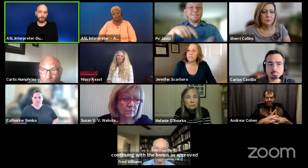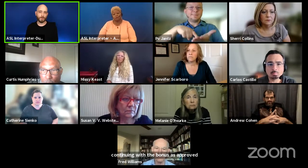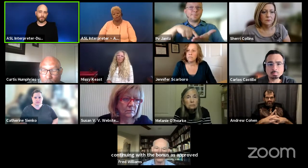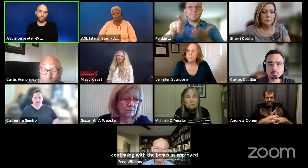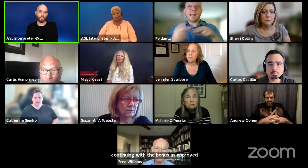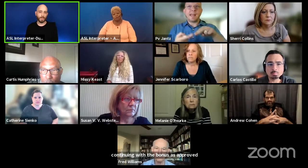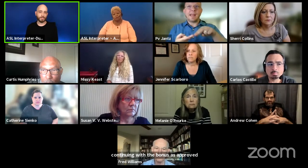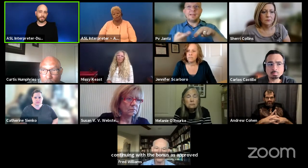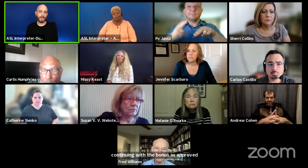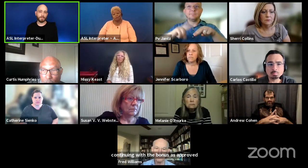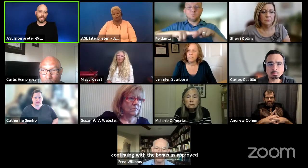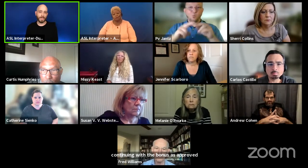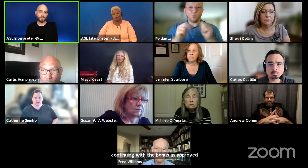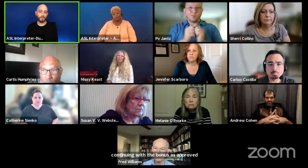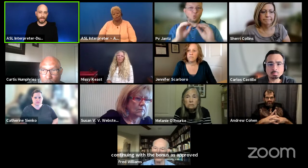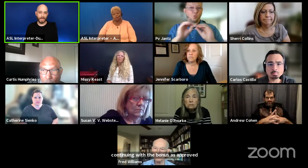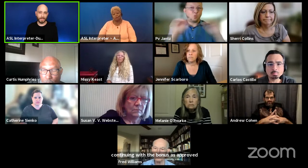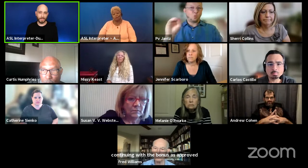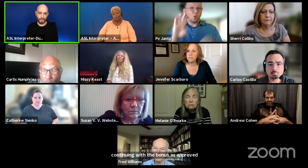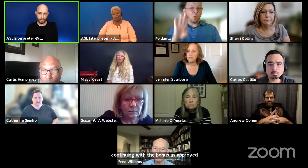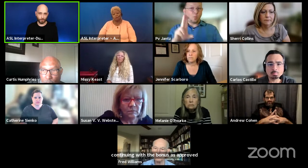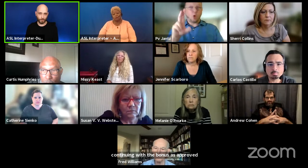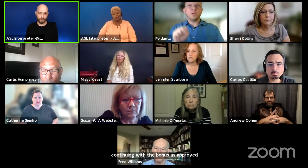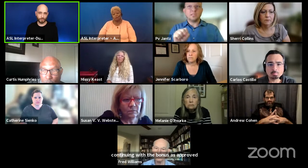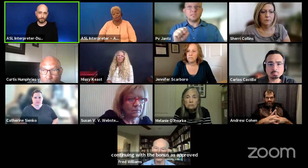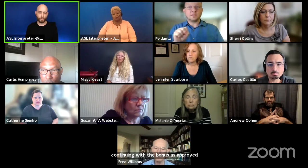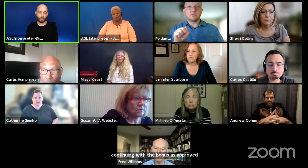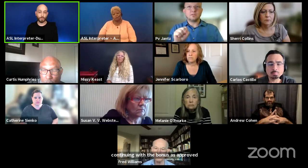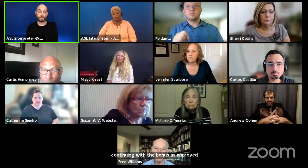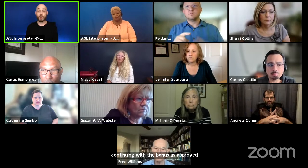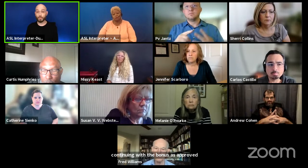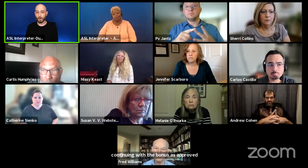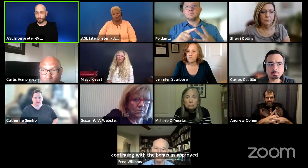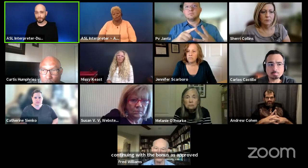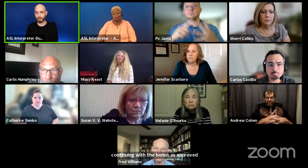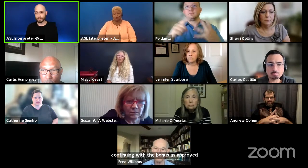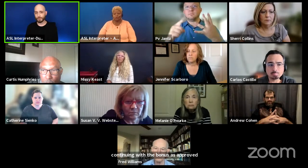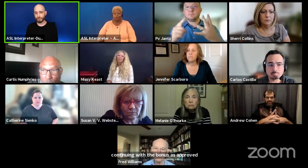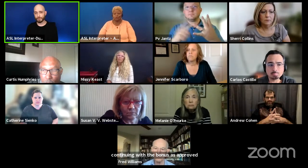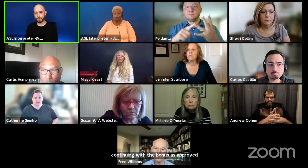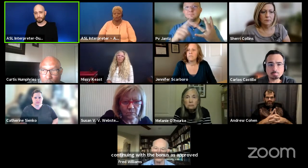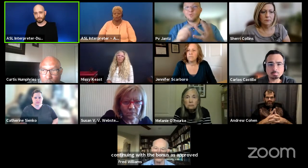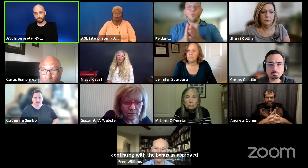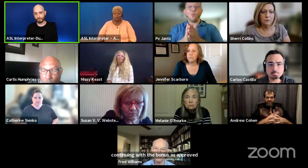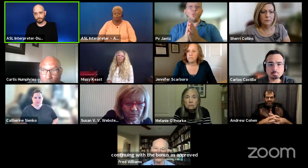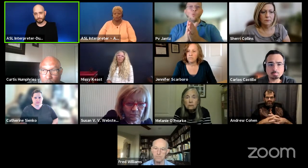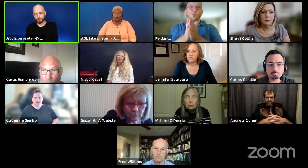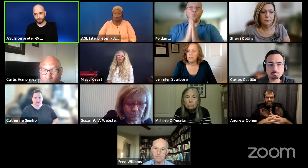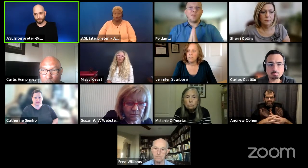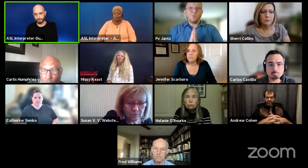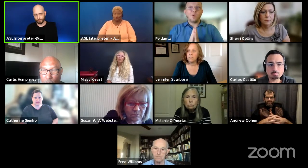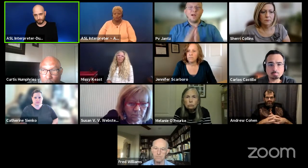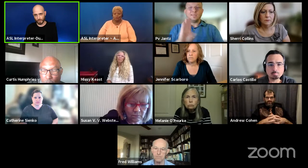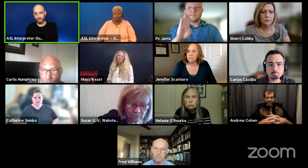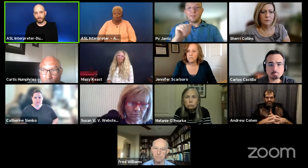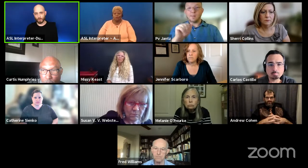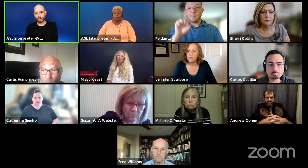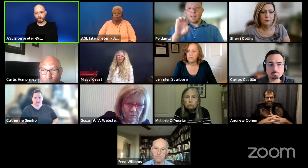instead request a base pay increase with no bonus.